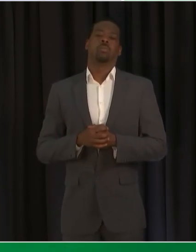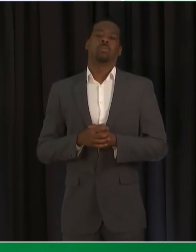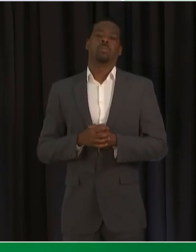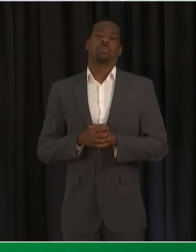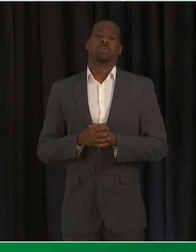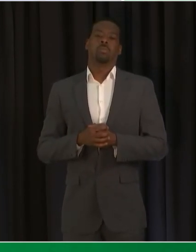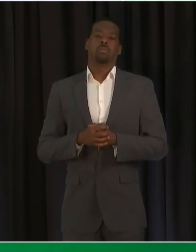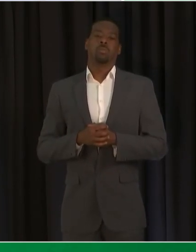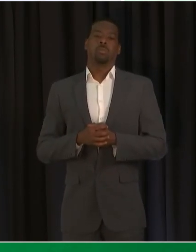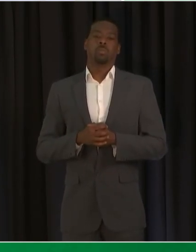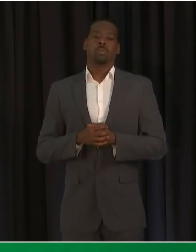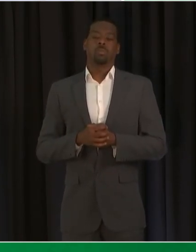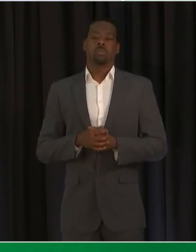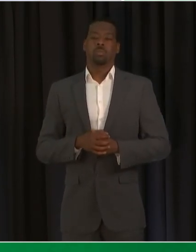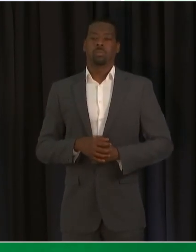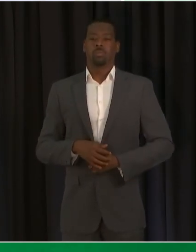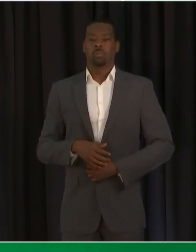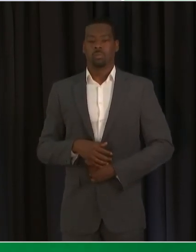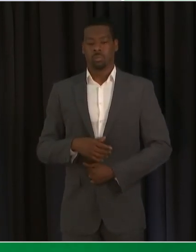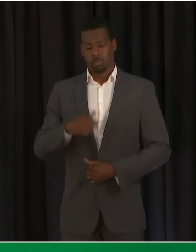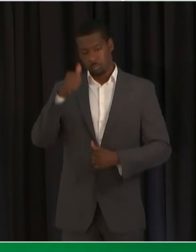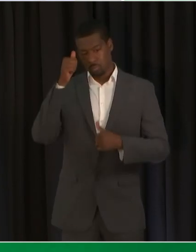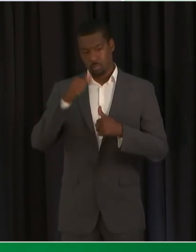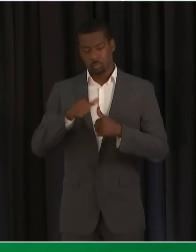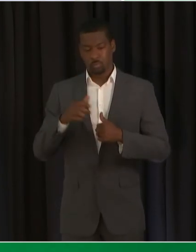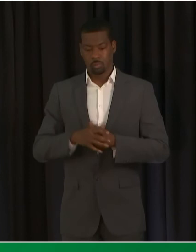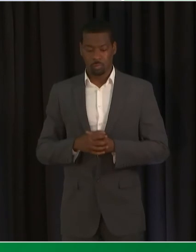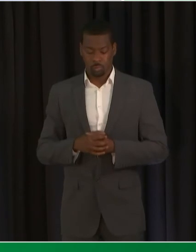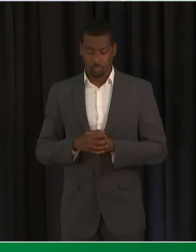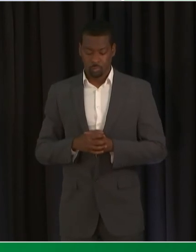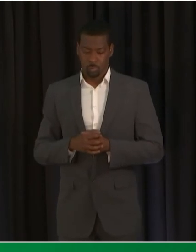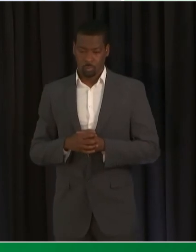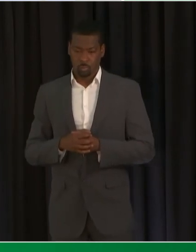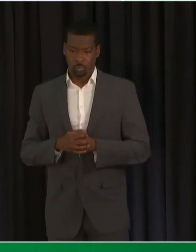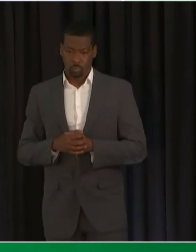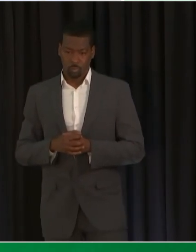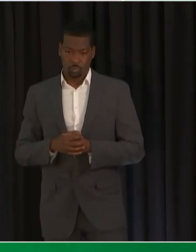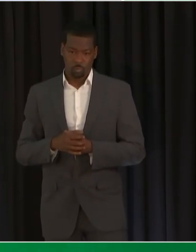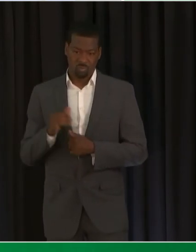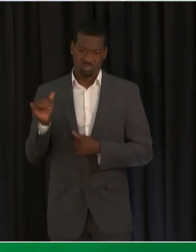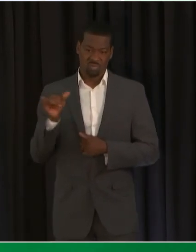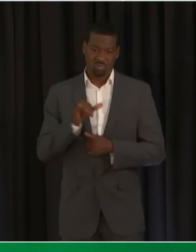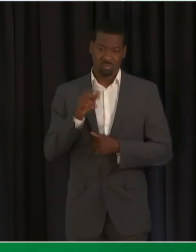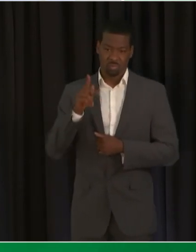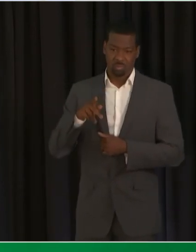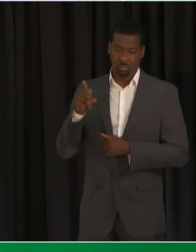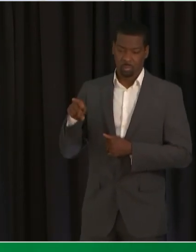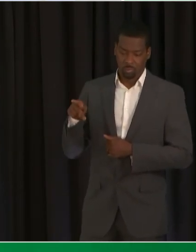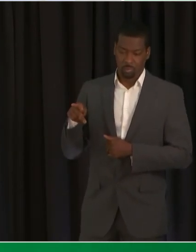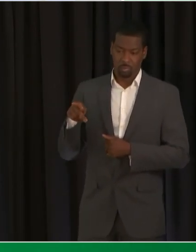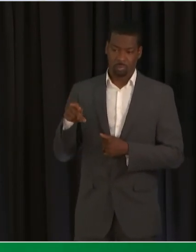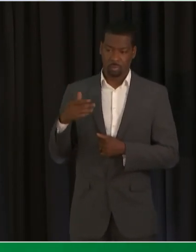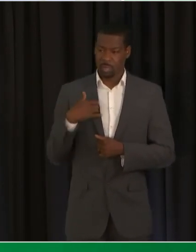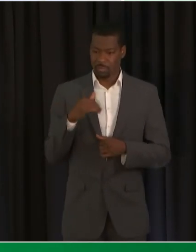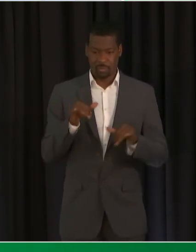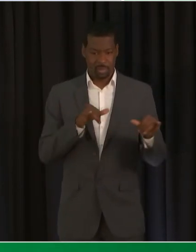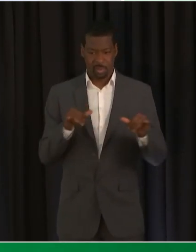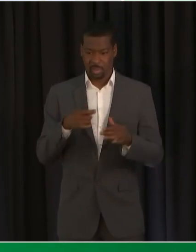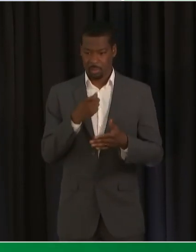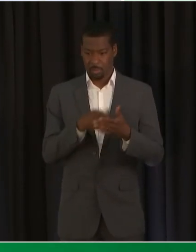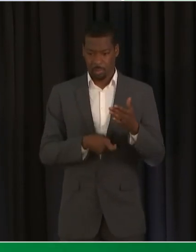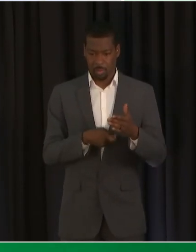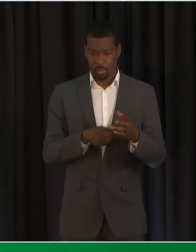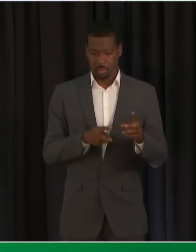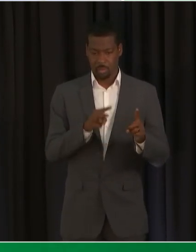how they're actually prioritizing it. Now, let's remember that just like PPP, they're the same type of expenses